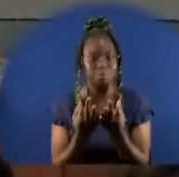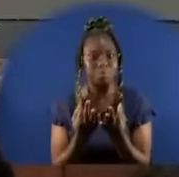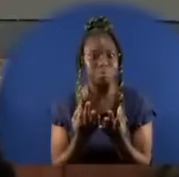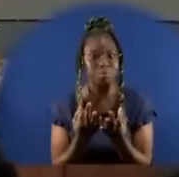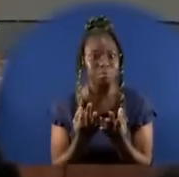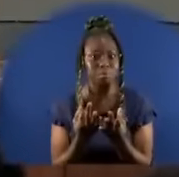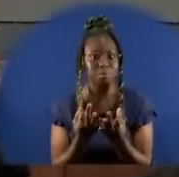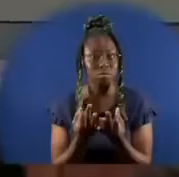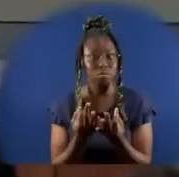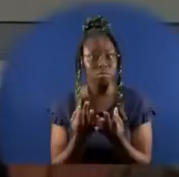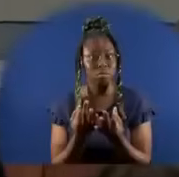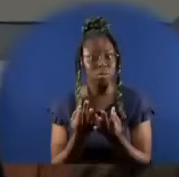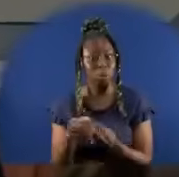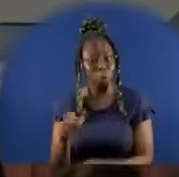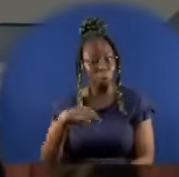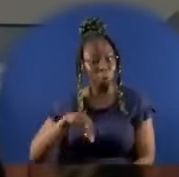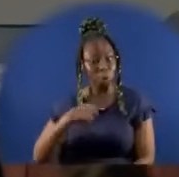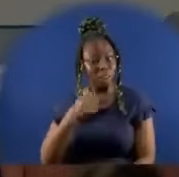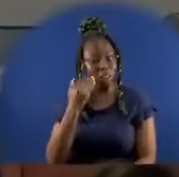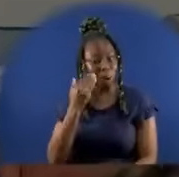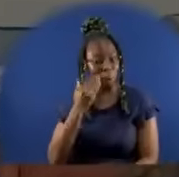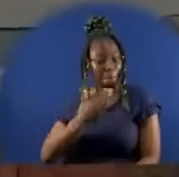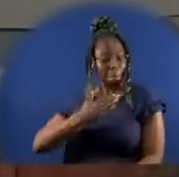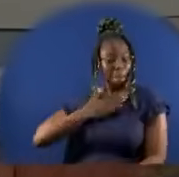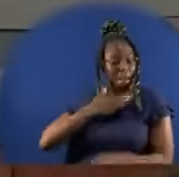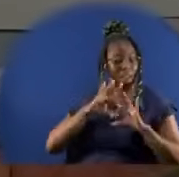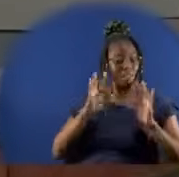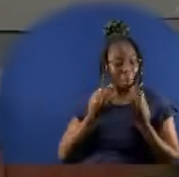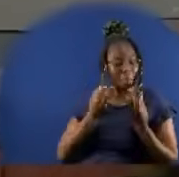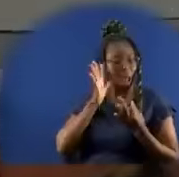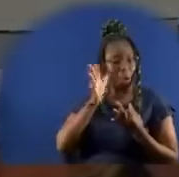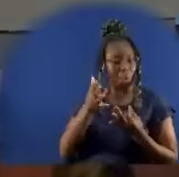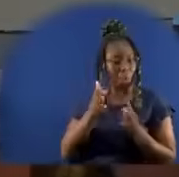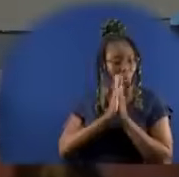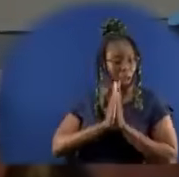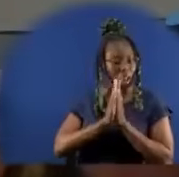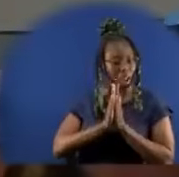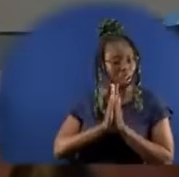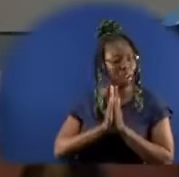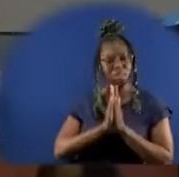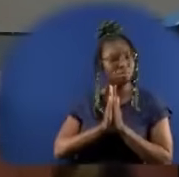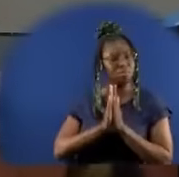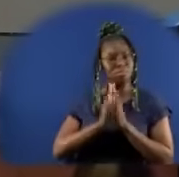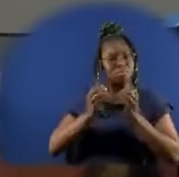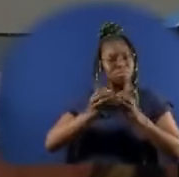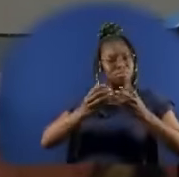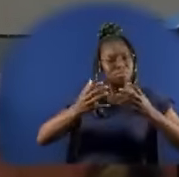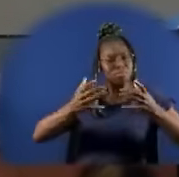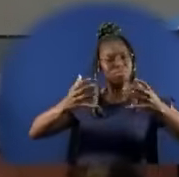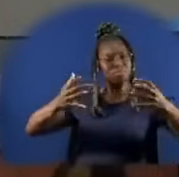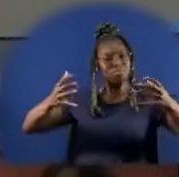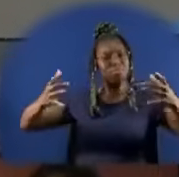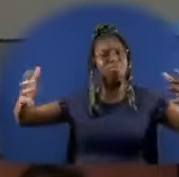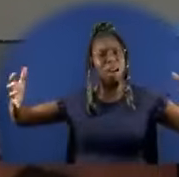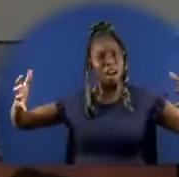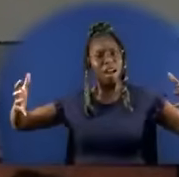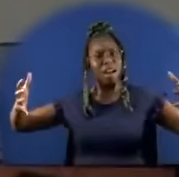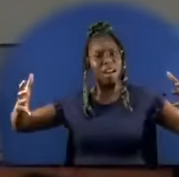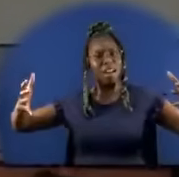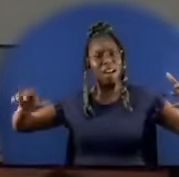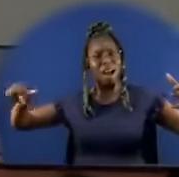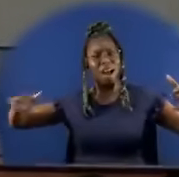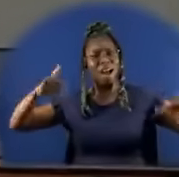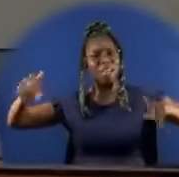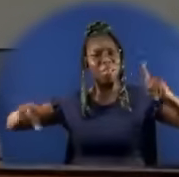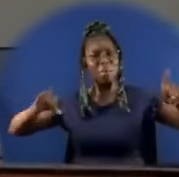Oh, we good with praying for me and mine, but won't you expand your prayer circle a little bit and include